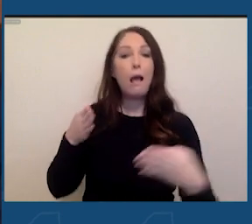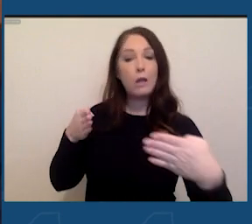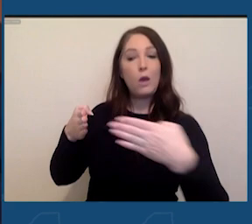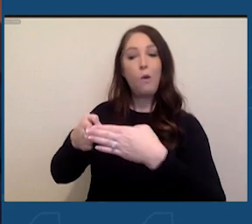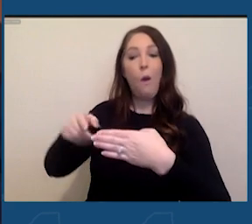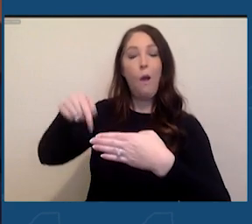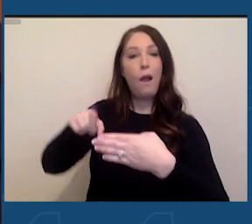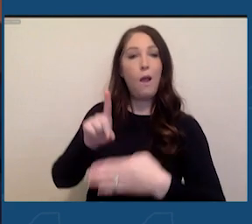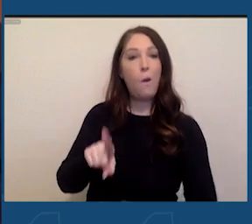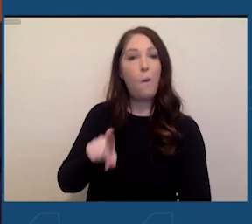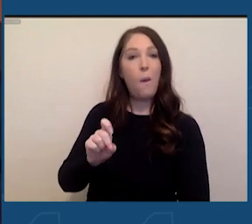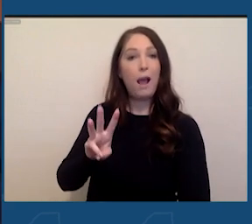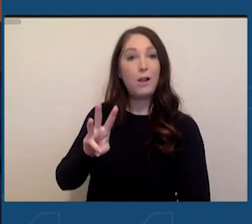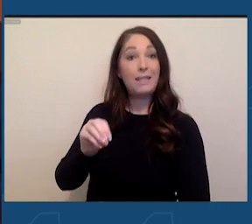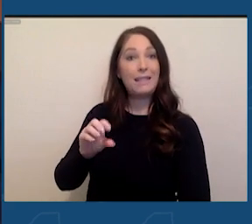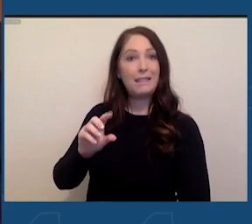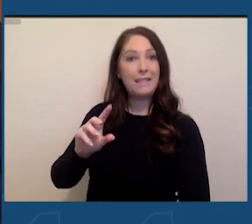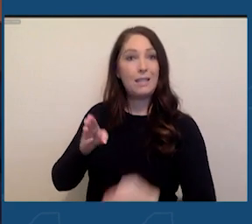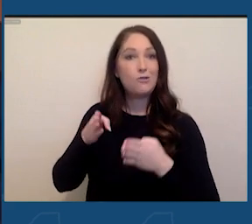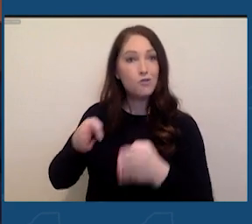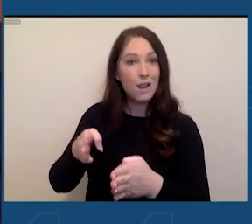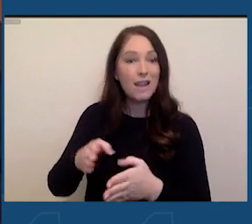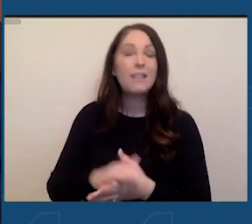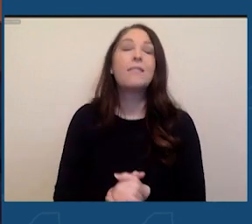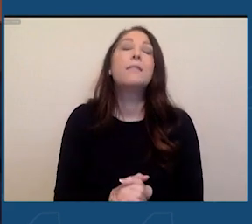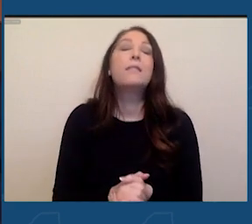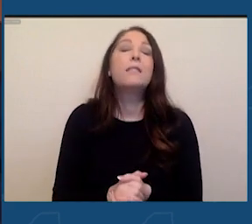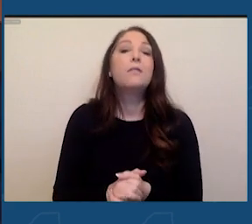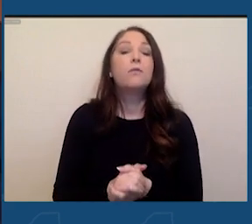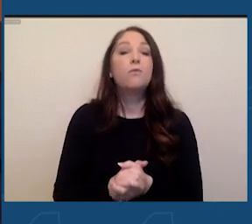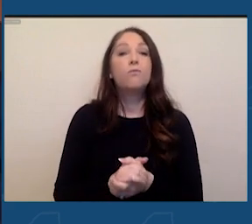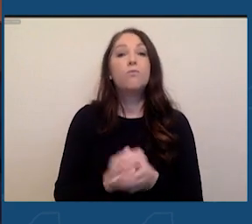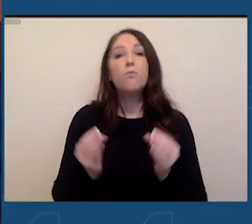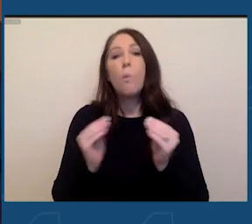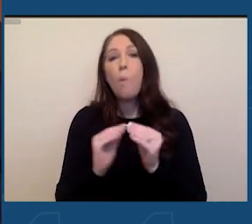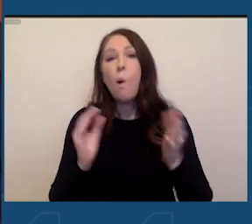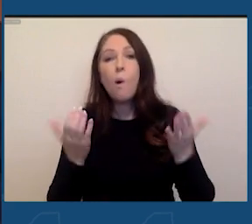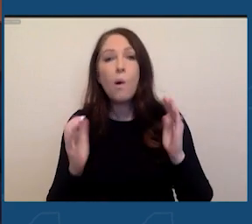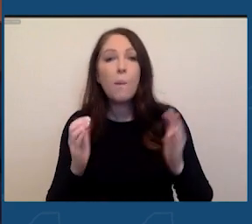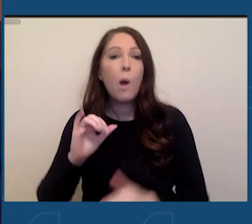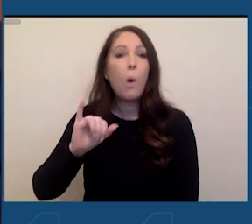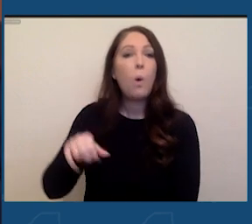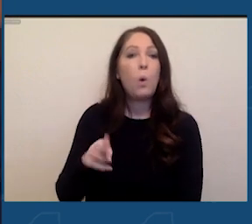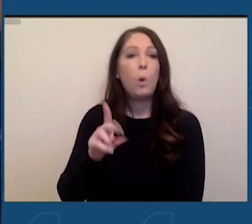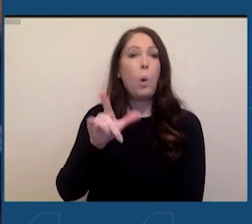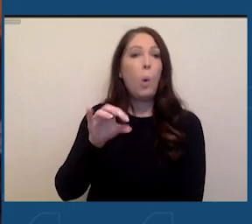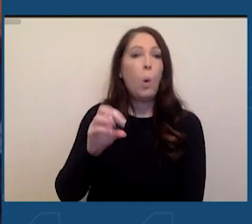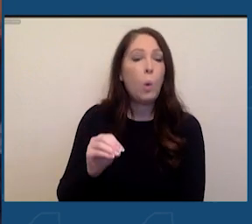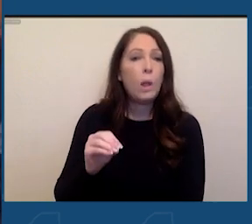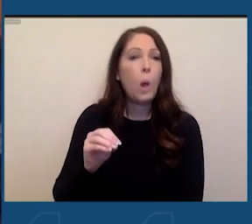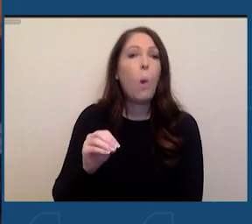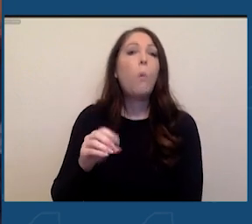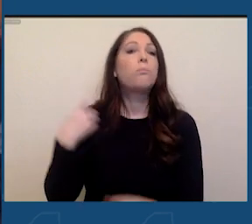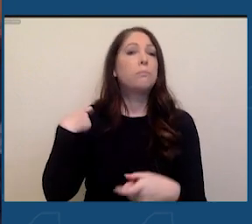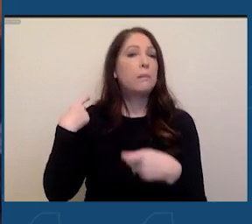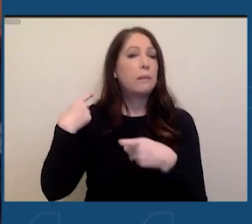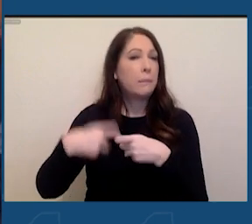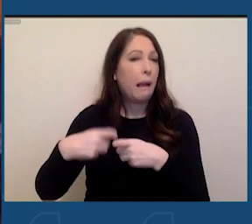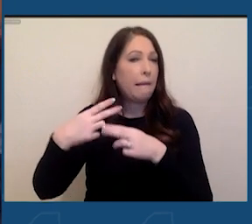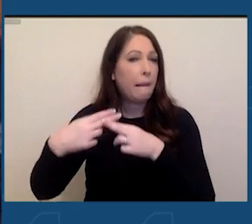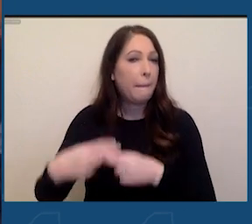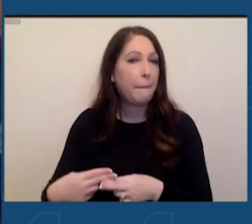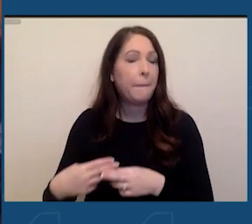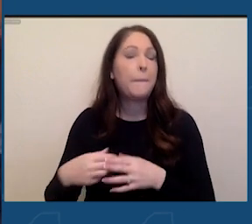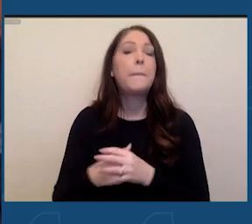in Lexington. It's much more than Julia de Burgos and Museo del Barrio. It's much